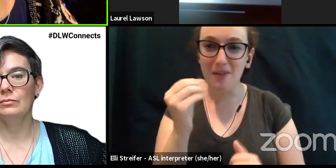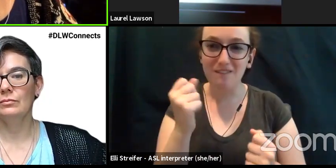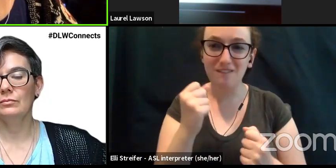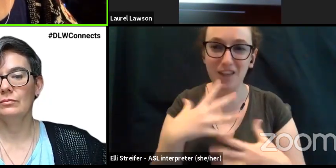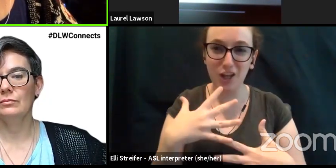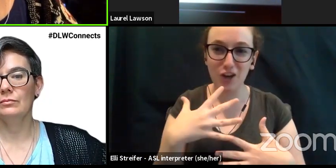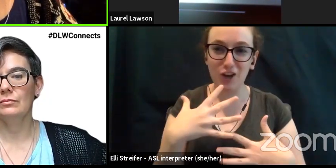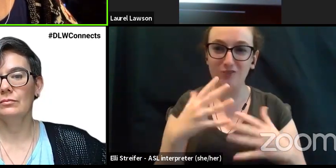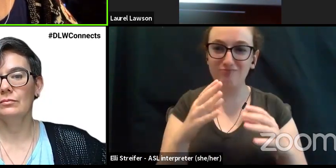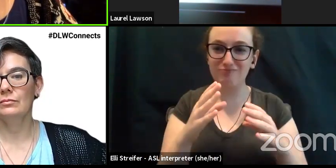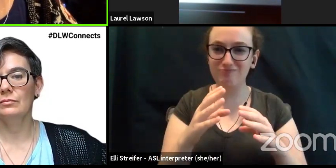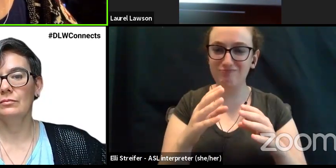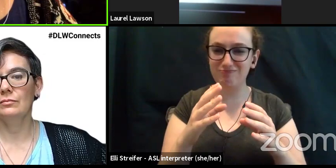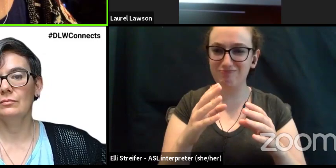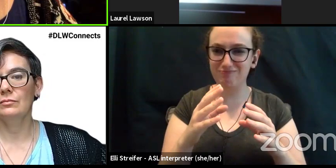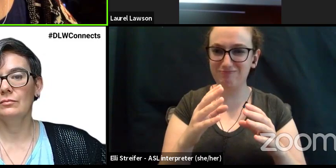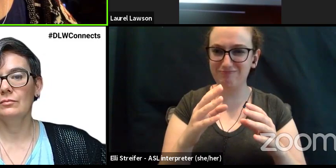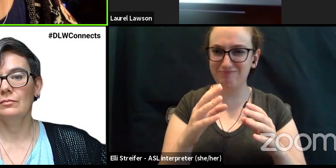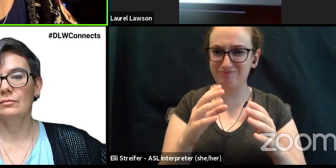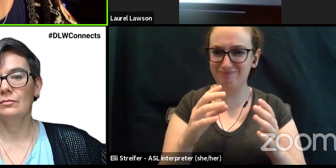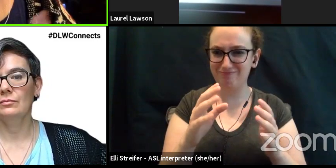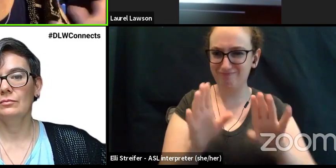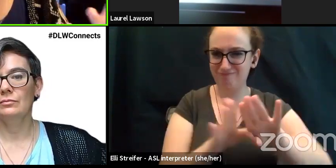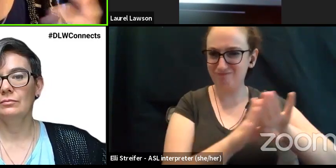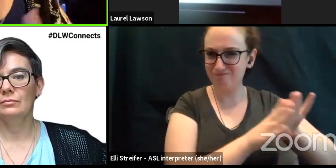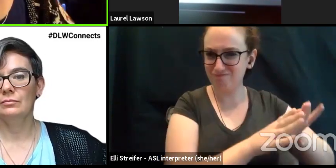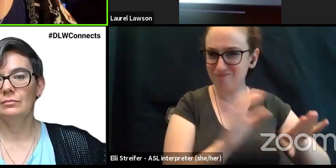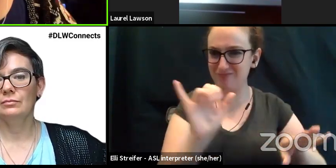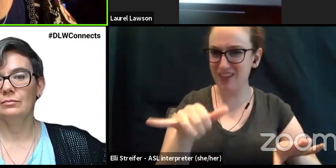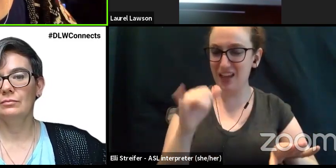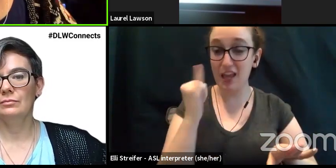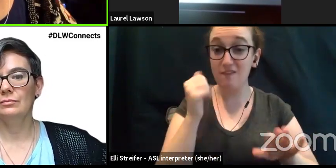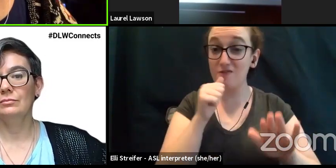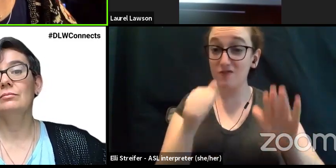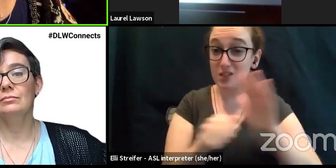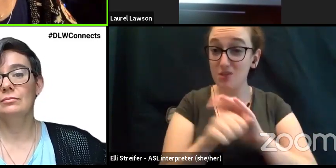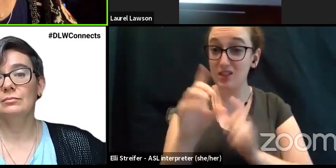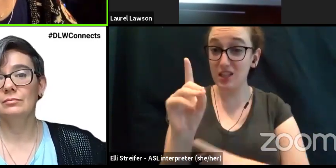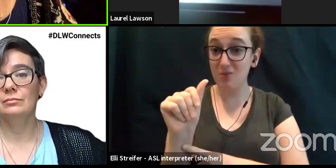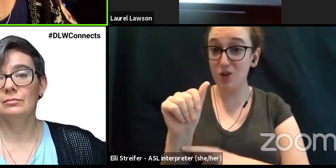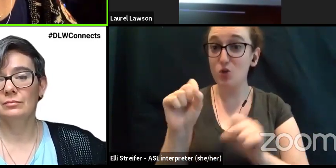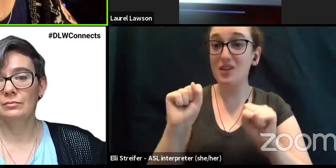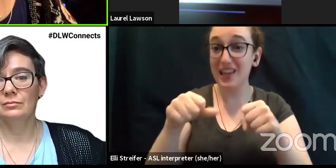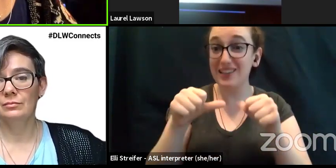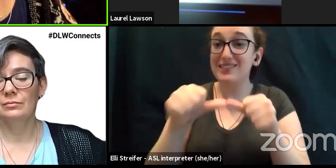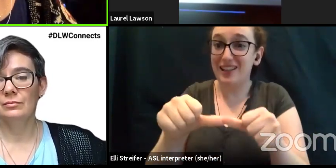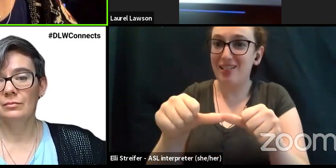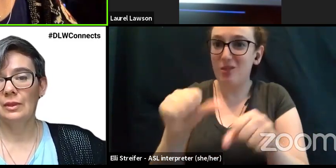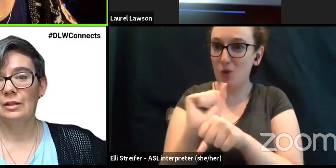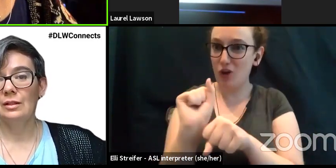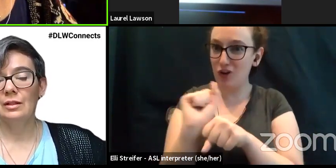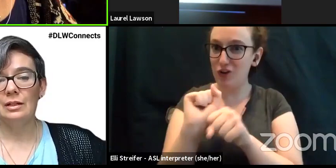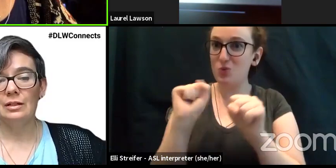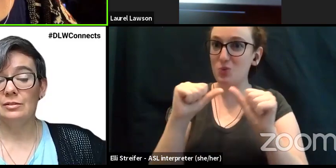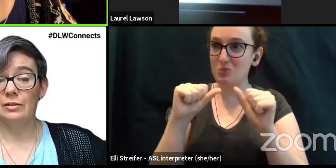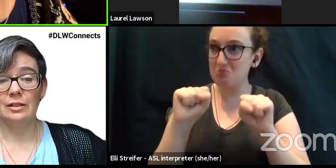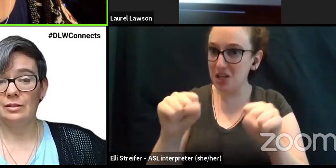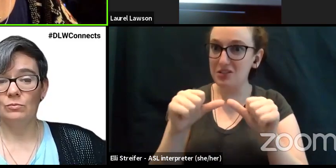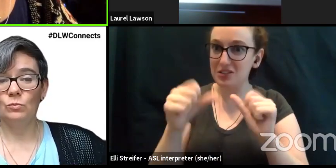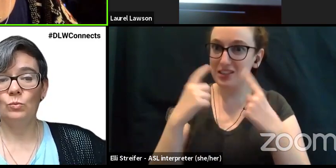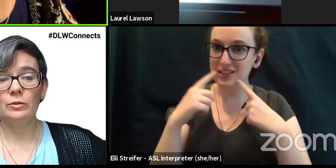Because invisible disabilities doesn't mean that you can't do the work and be great at it. So